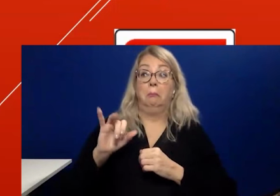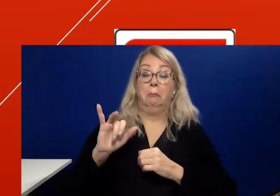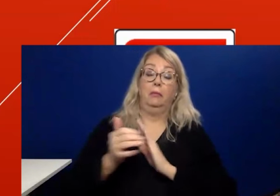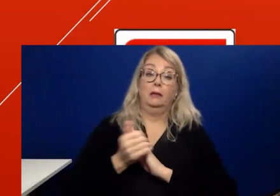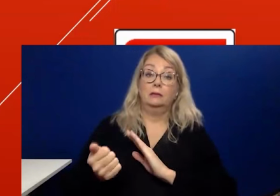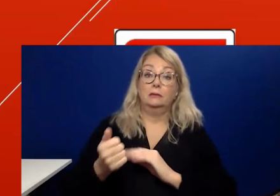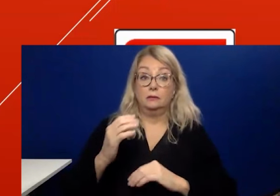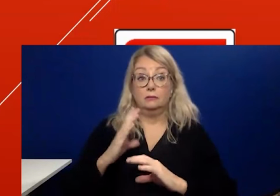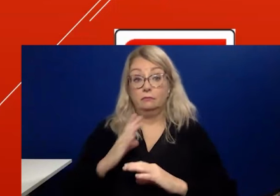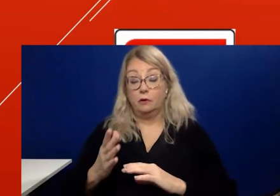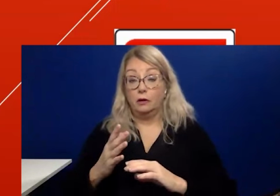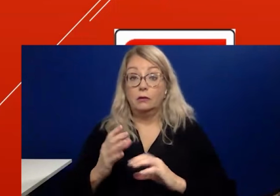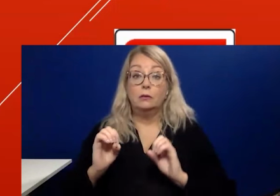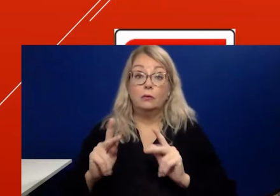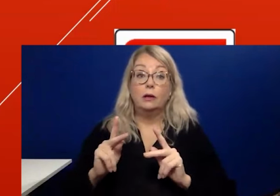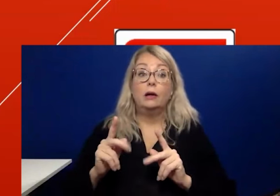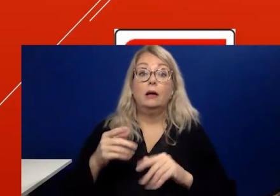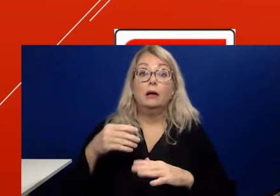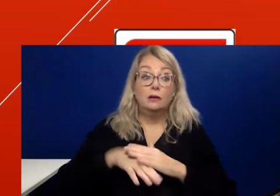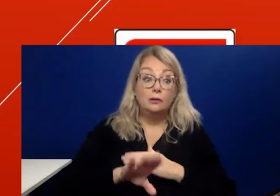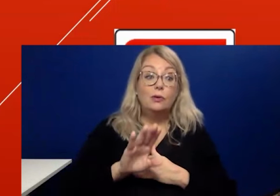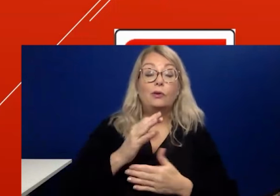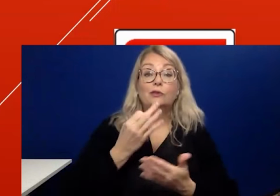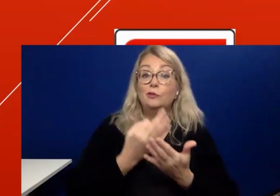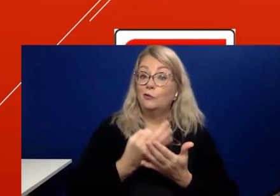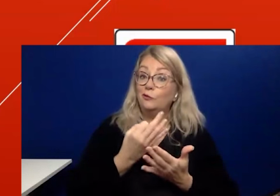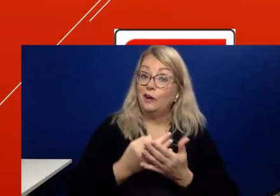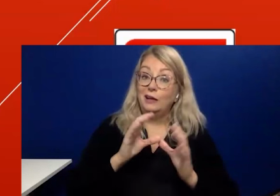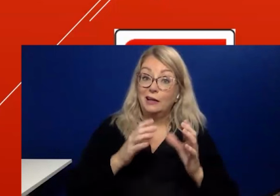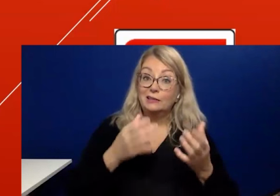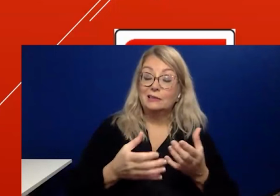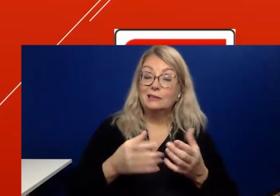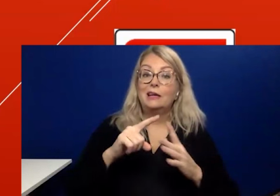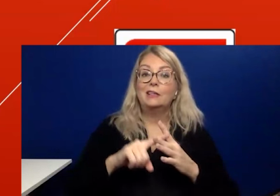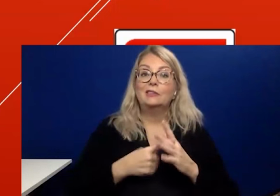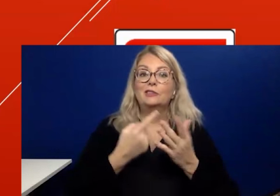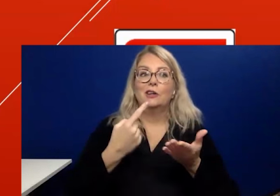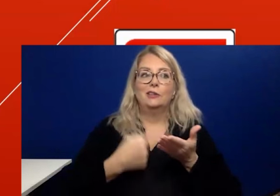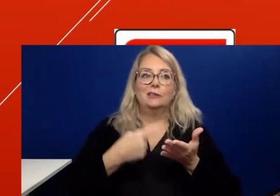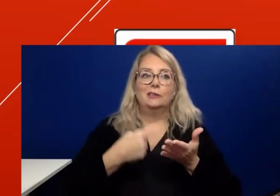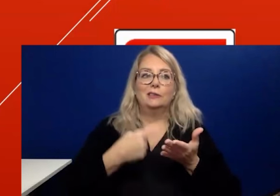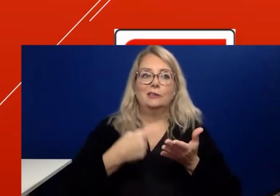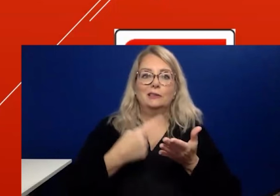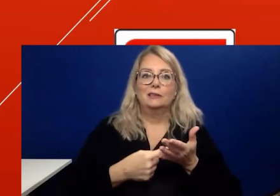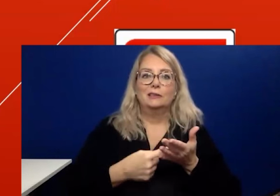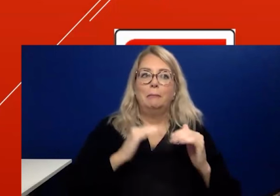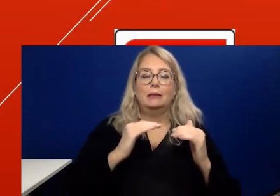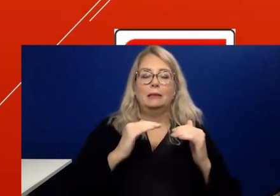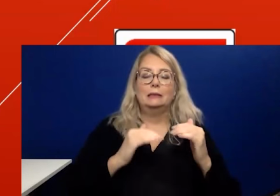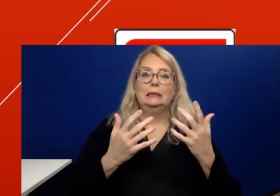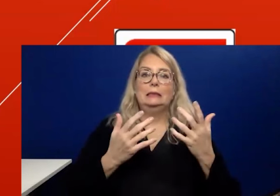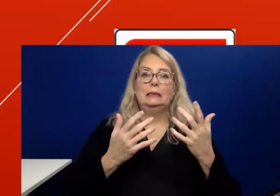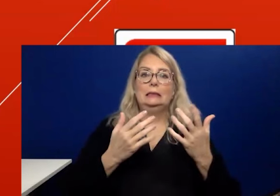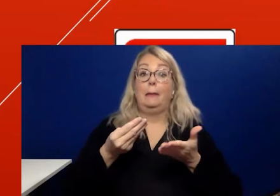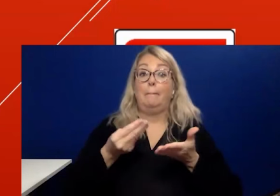So when you get into the finance class and they start talking about balancing money,